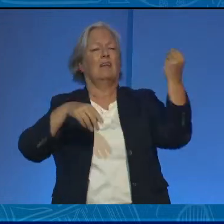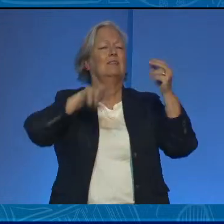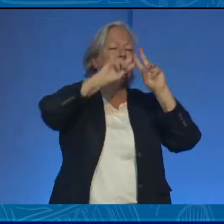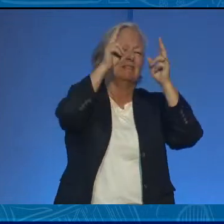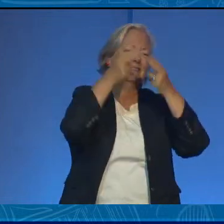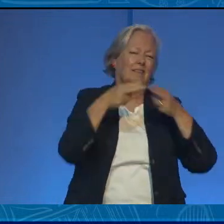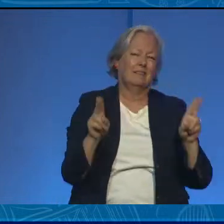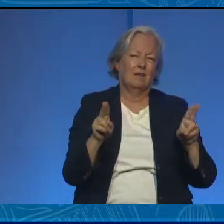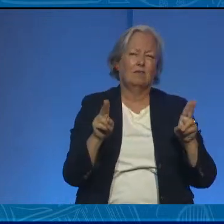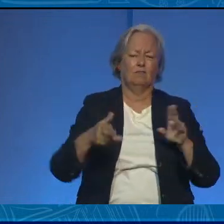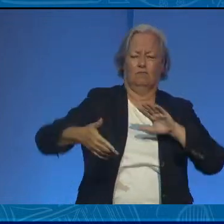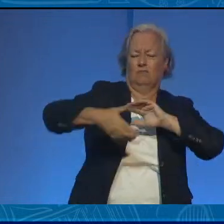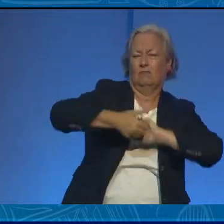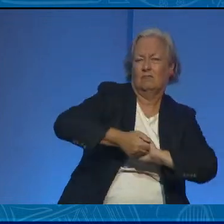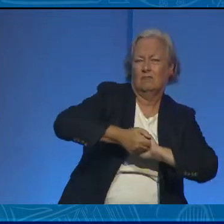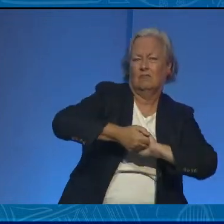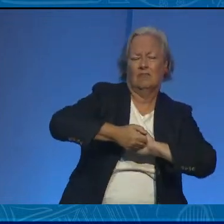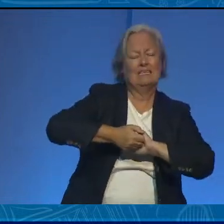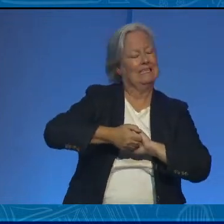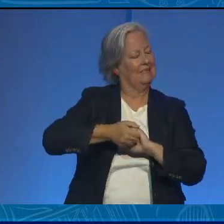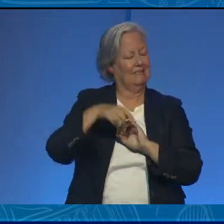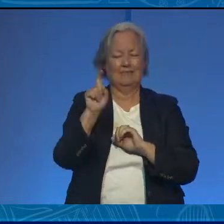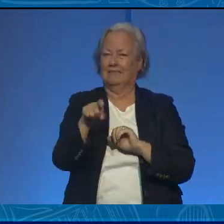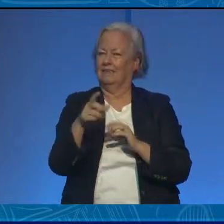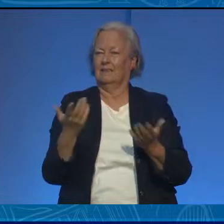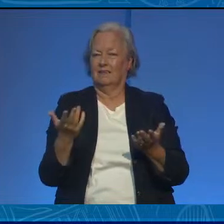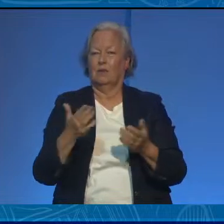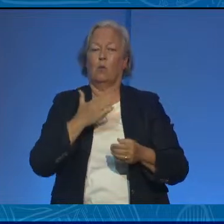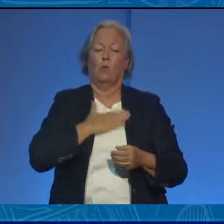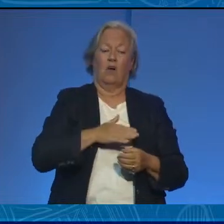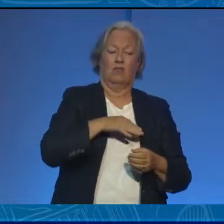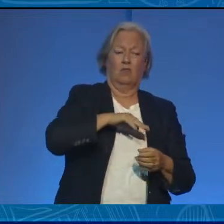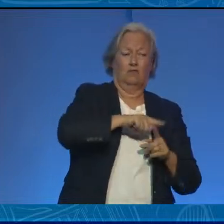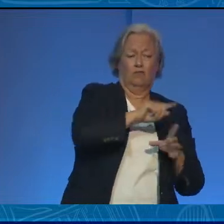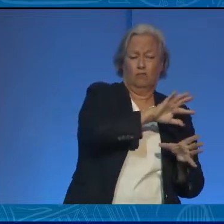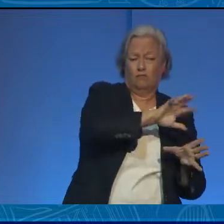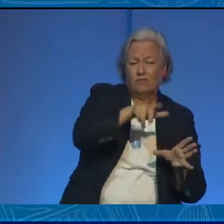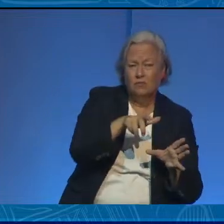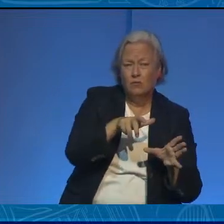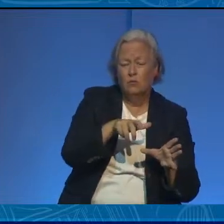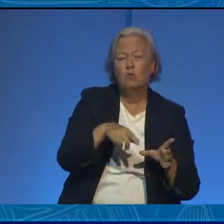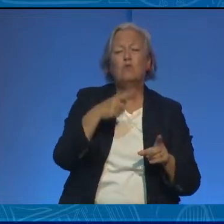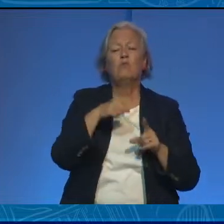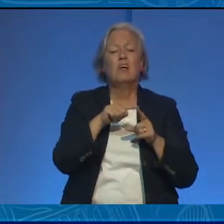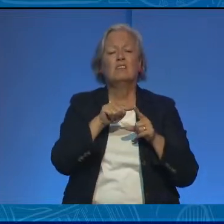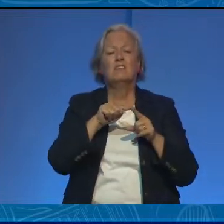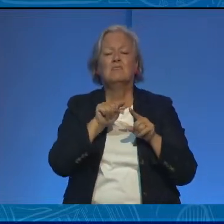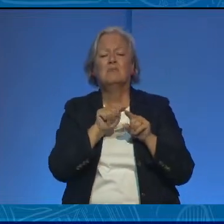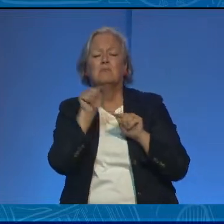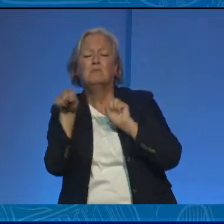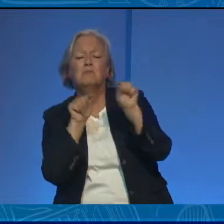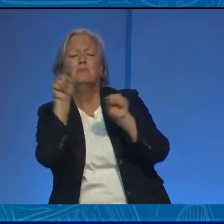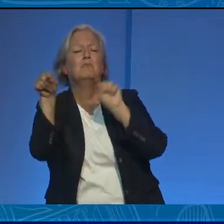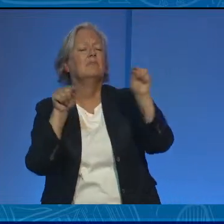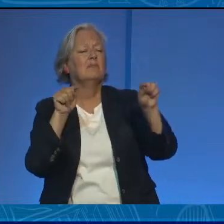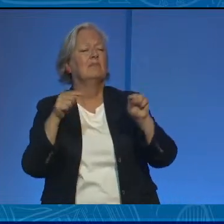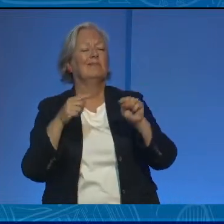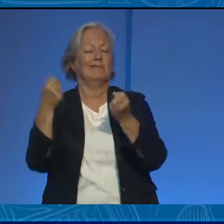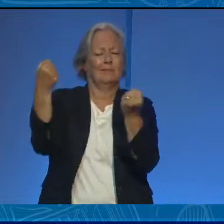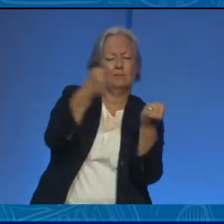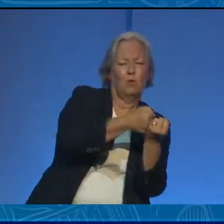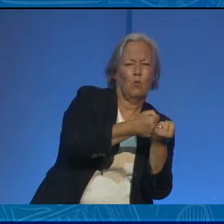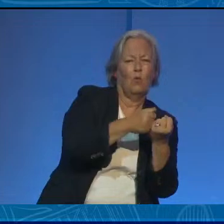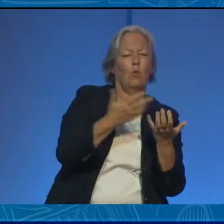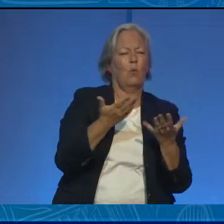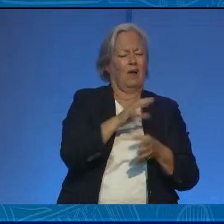and existing partnerships of regional and sub-regional entities, country-to-country support mechanisms,